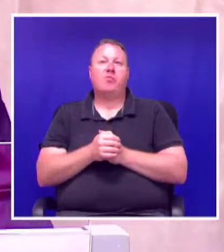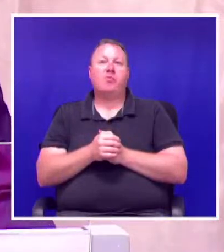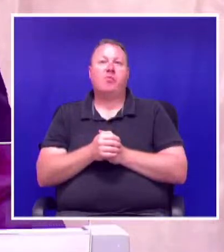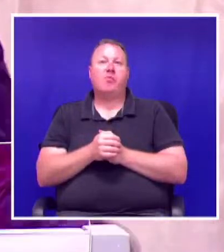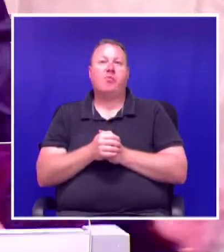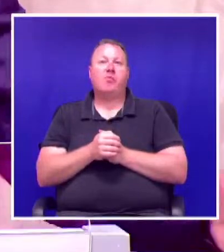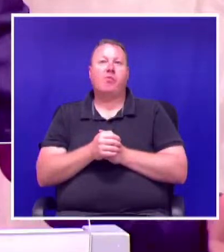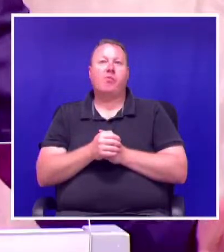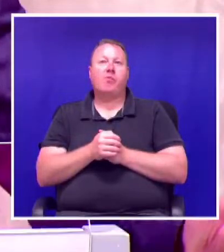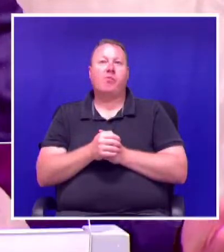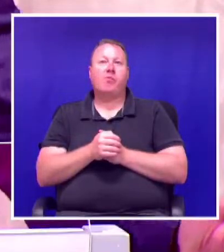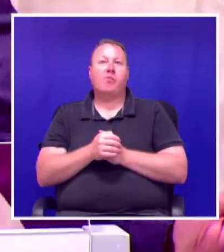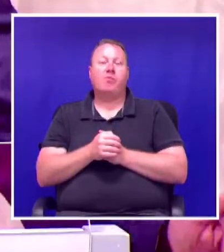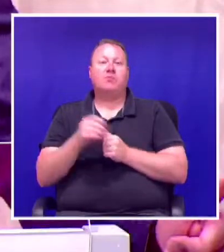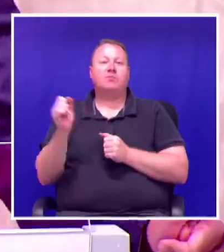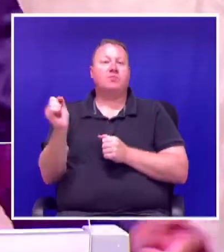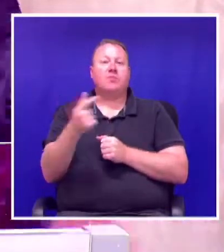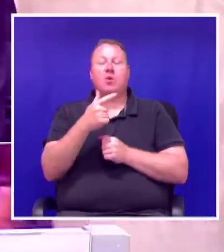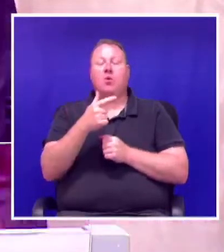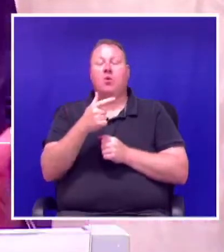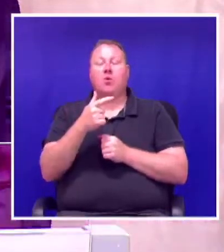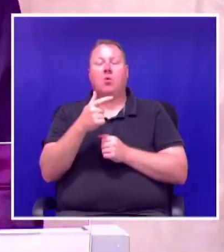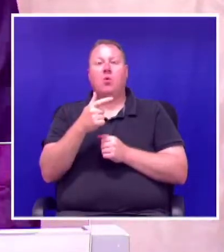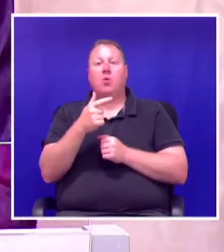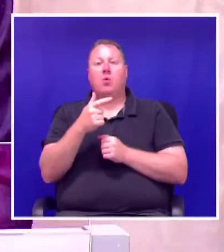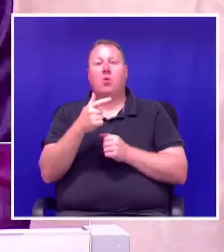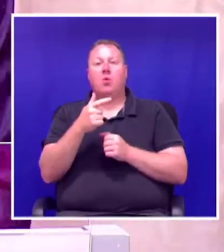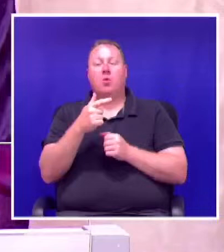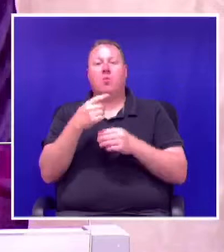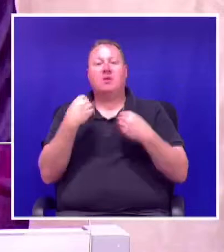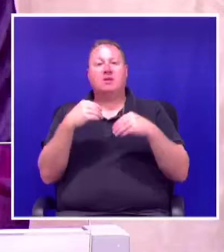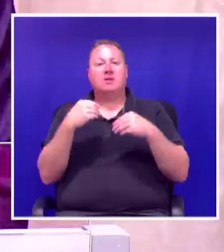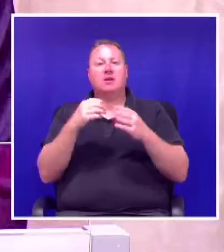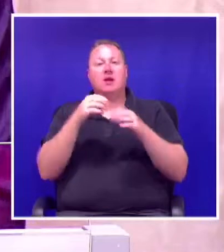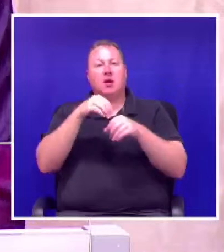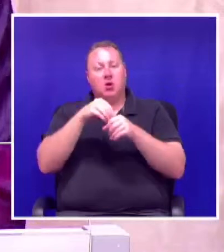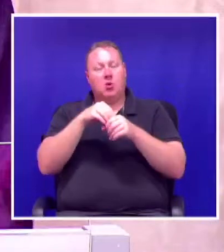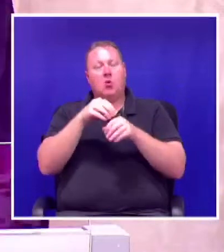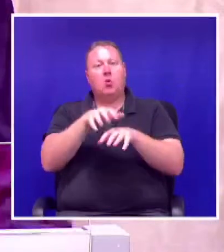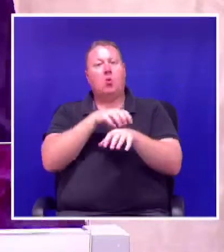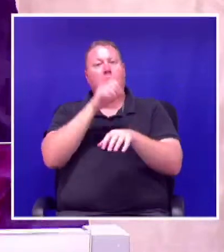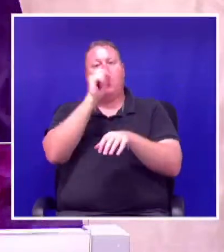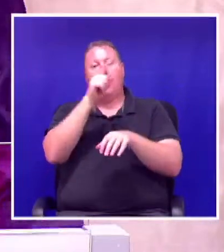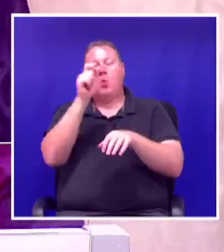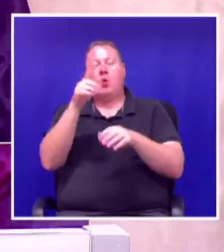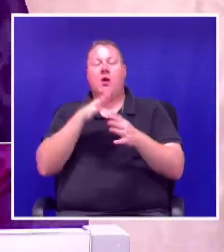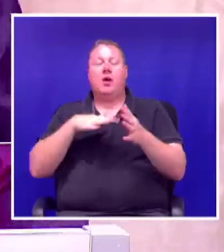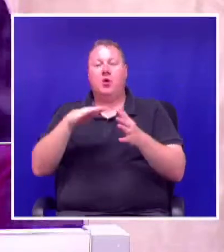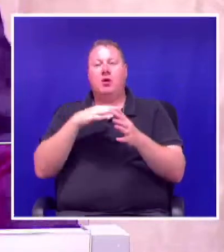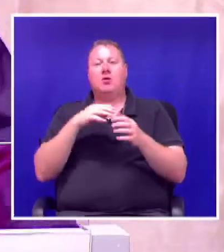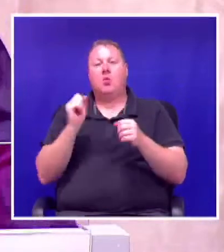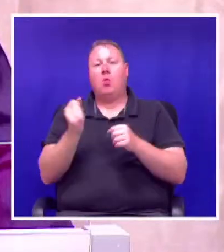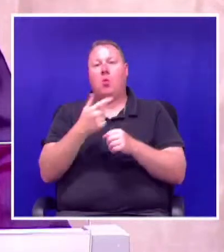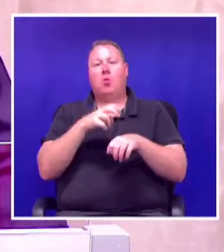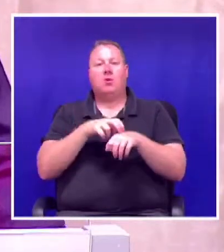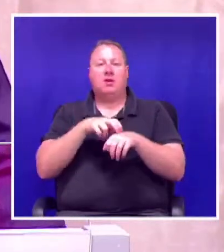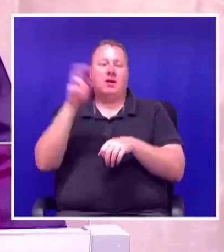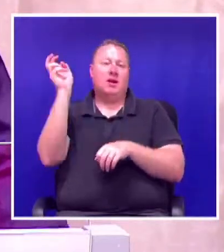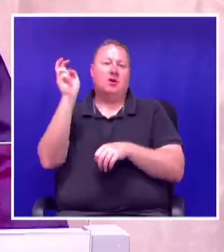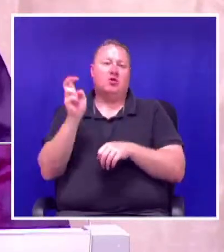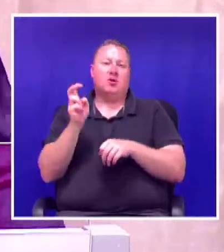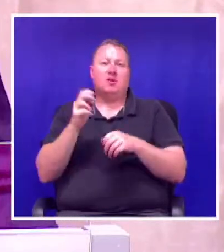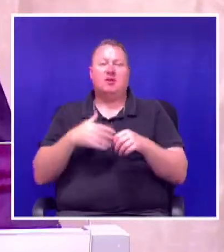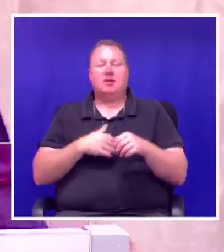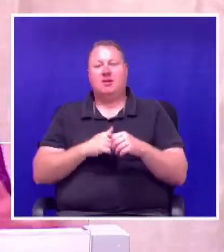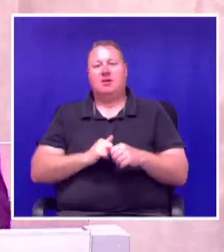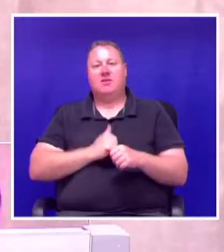communities out there, including in rural areas. Everybody needs energy to